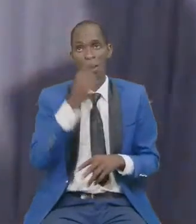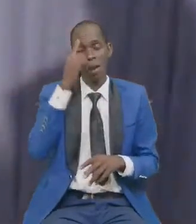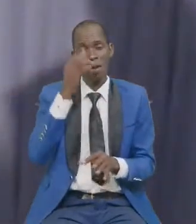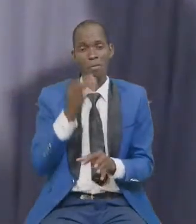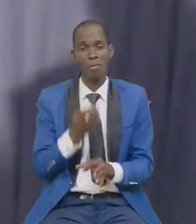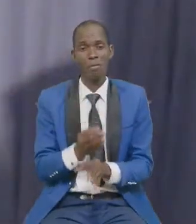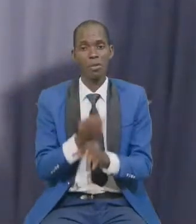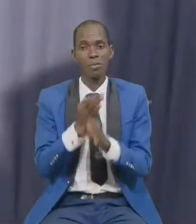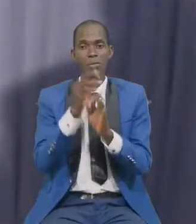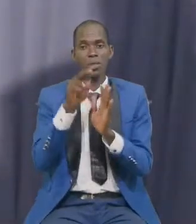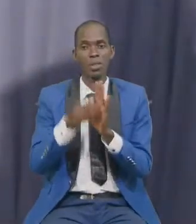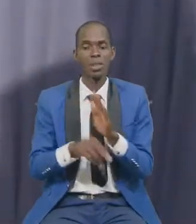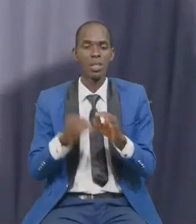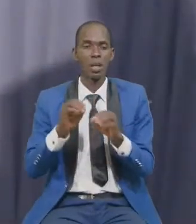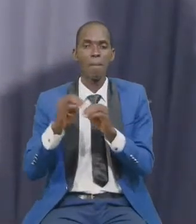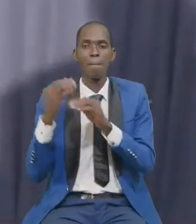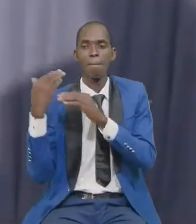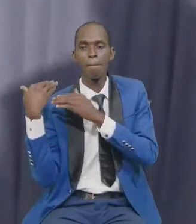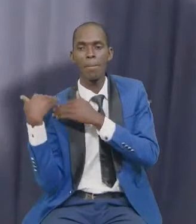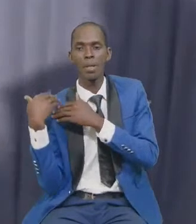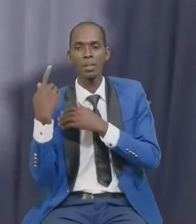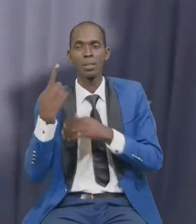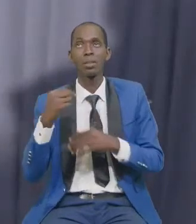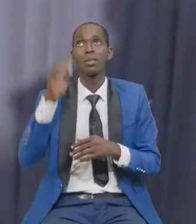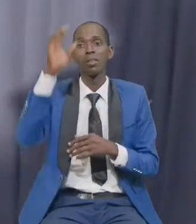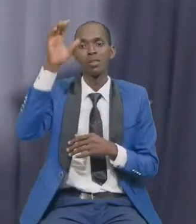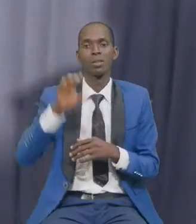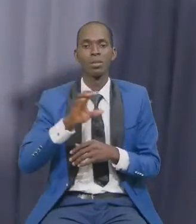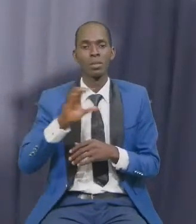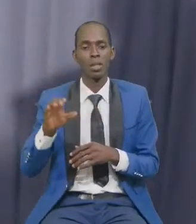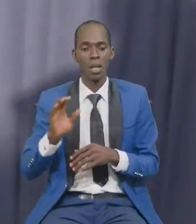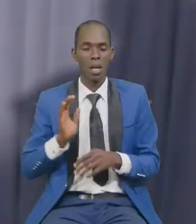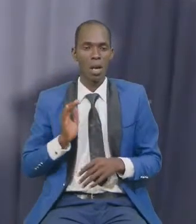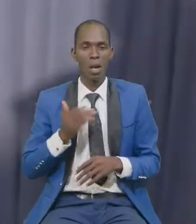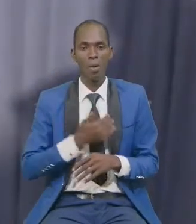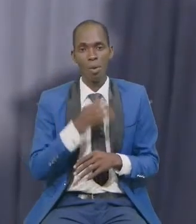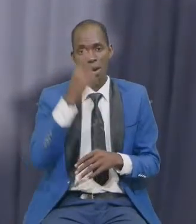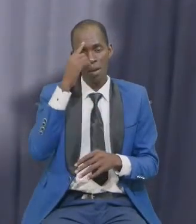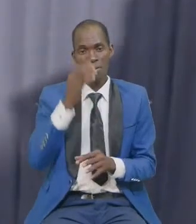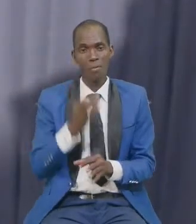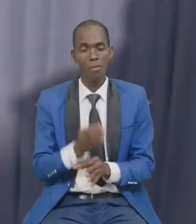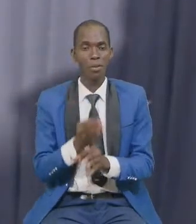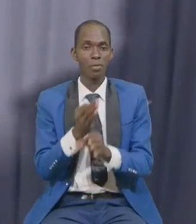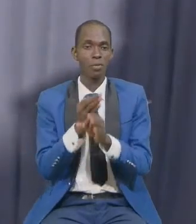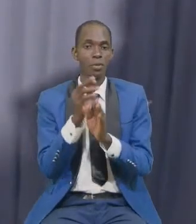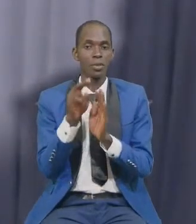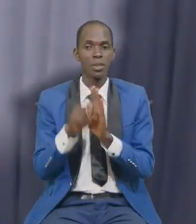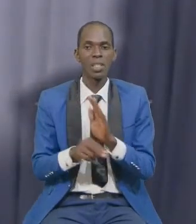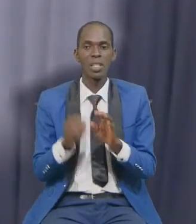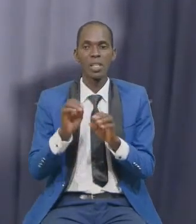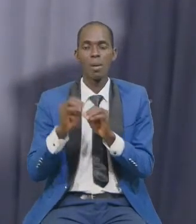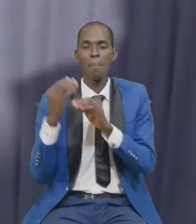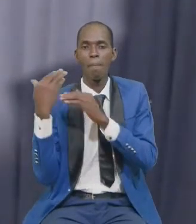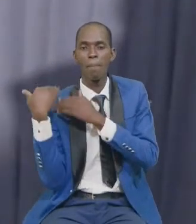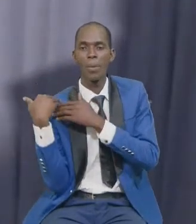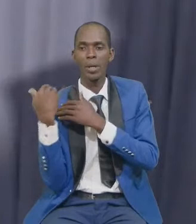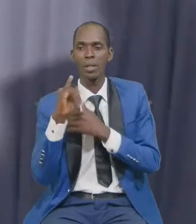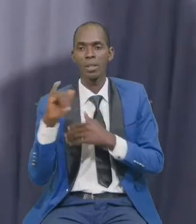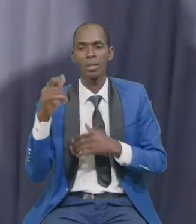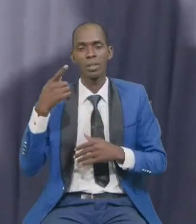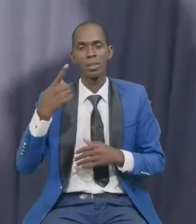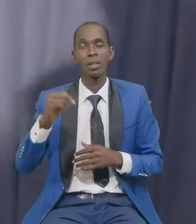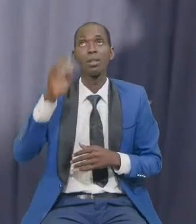in bearing the cross. Our faithfulness in bearing the